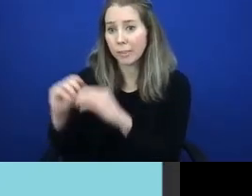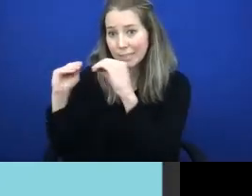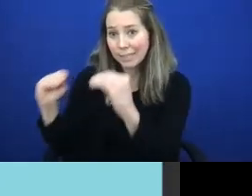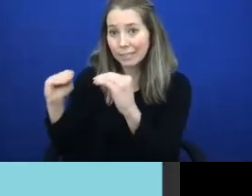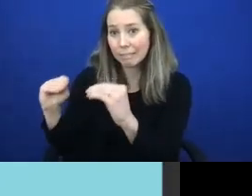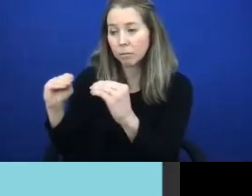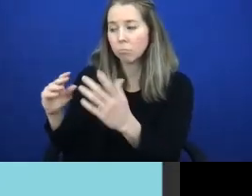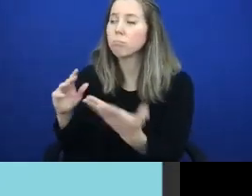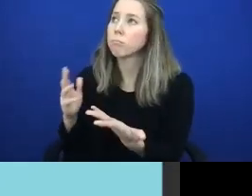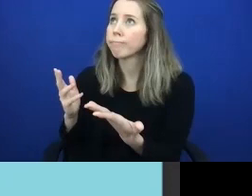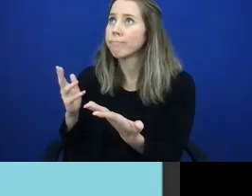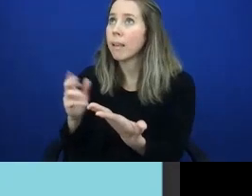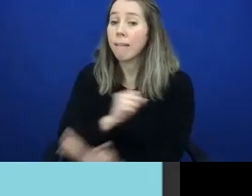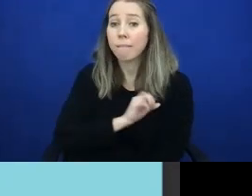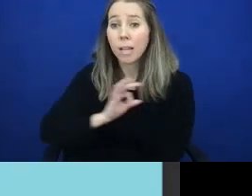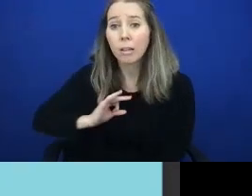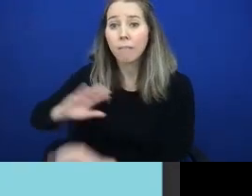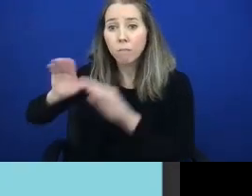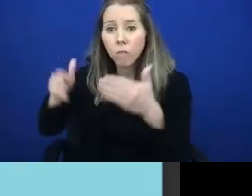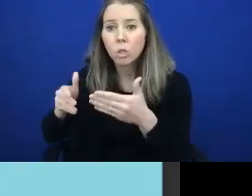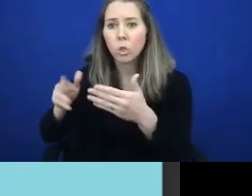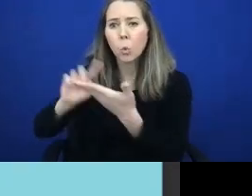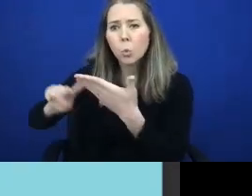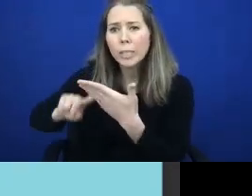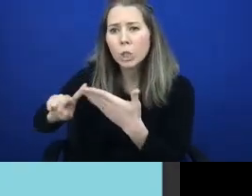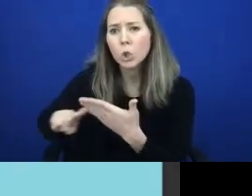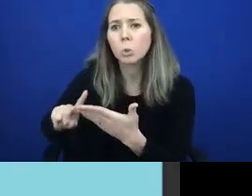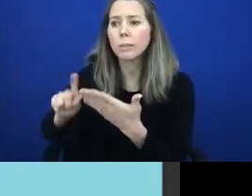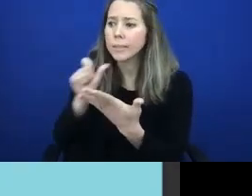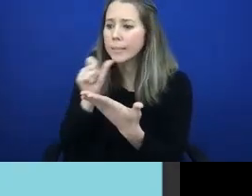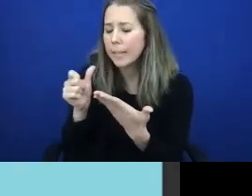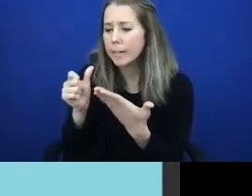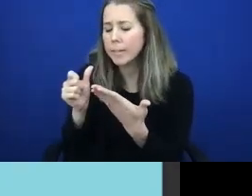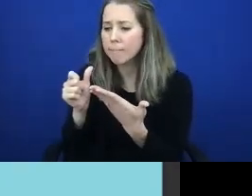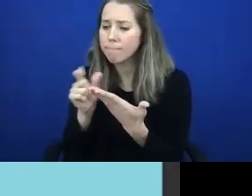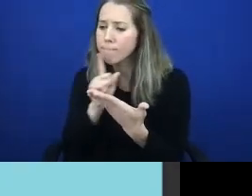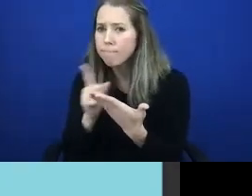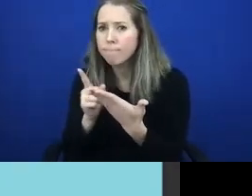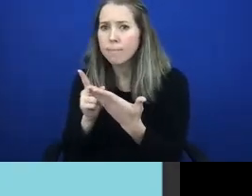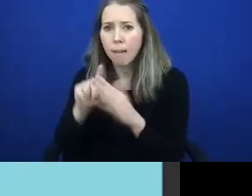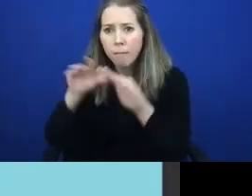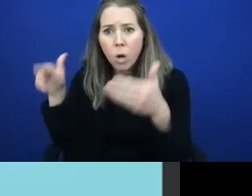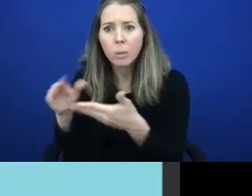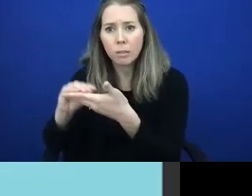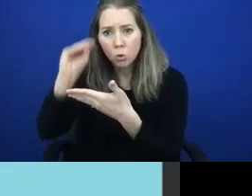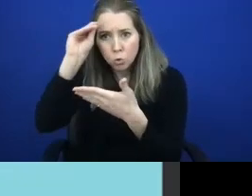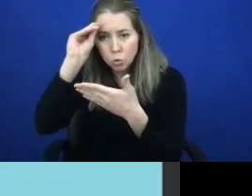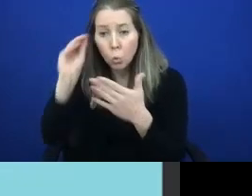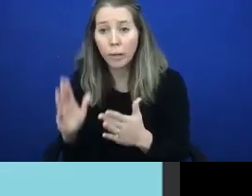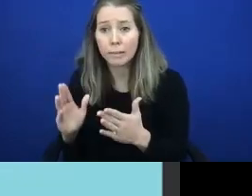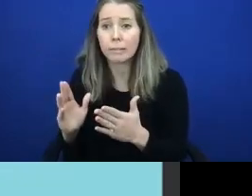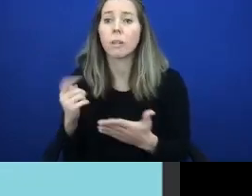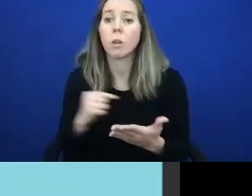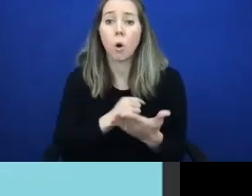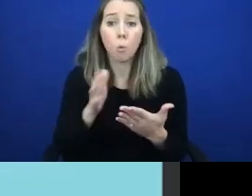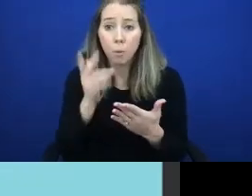teaching, the faculty focus on research and not necessarily being student focused. And we're going to